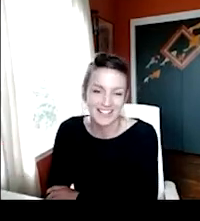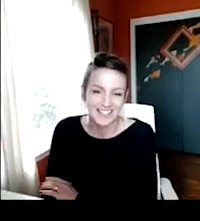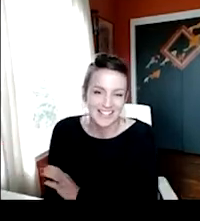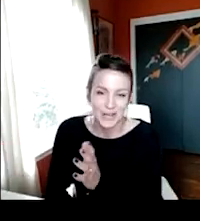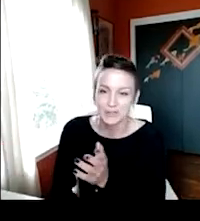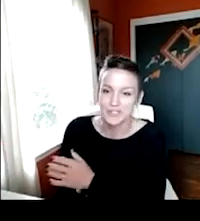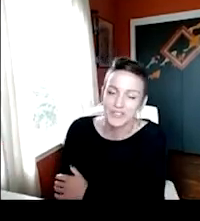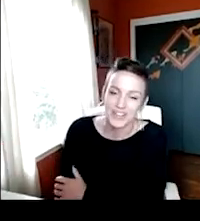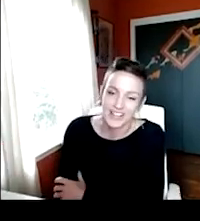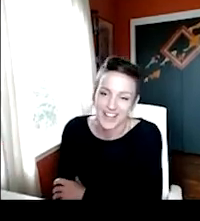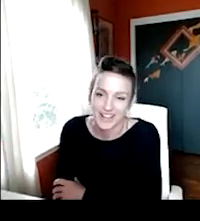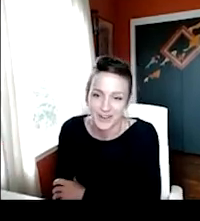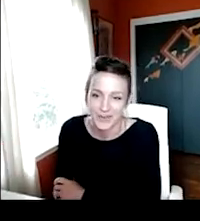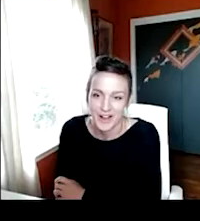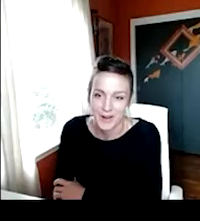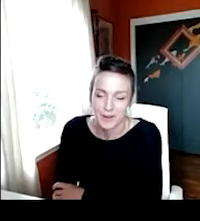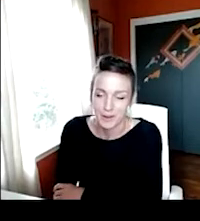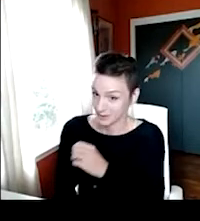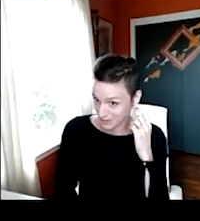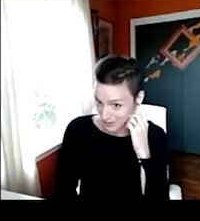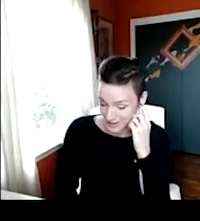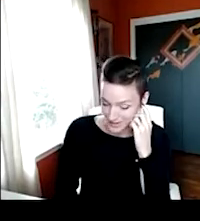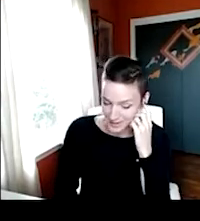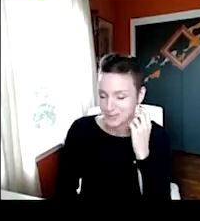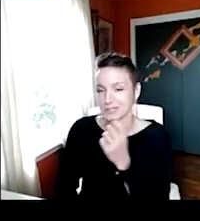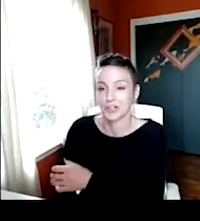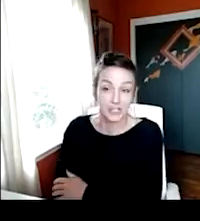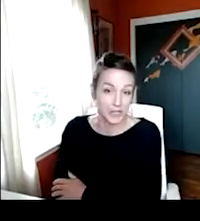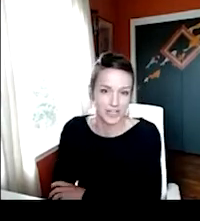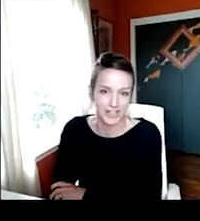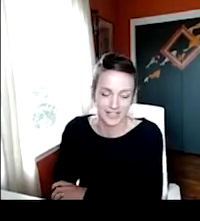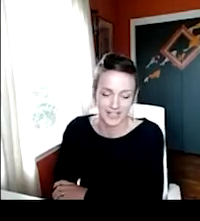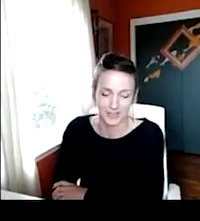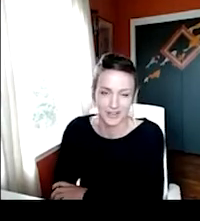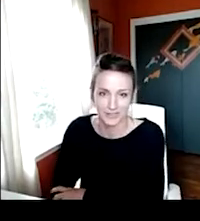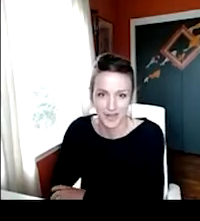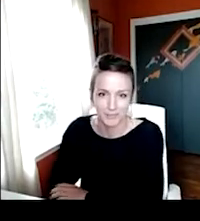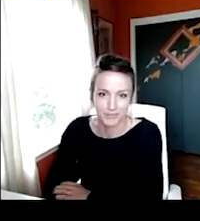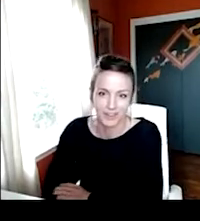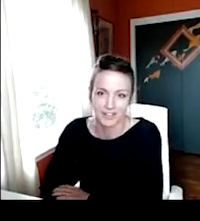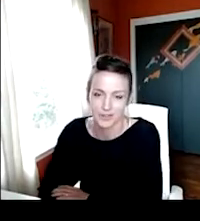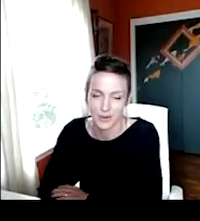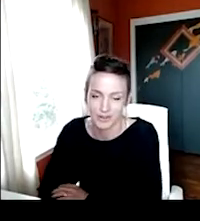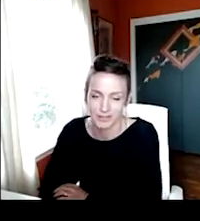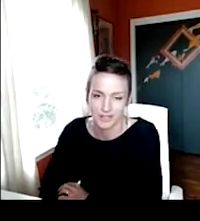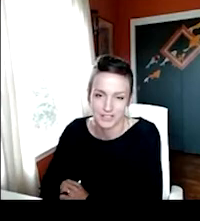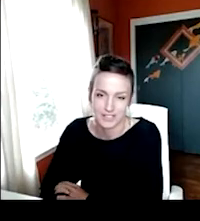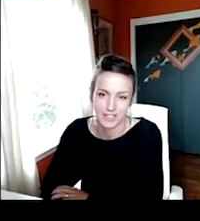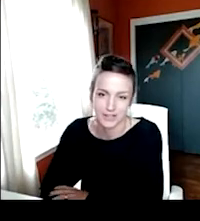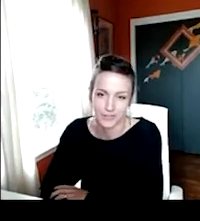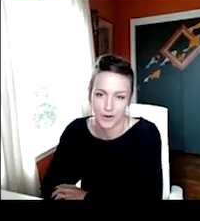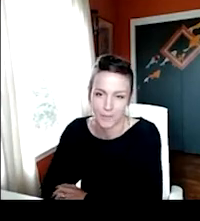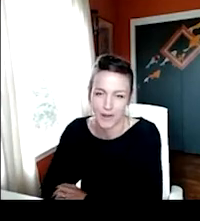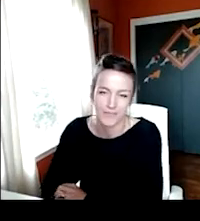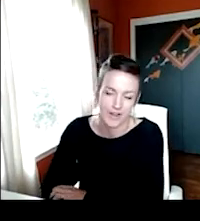All right. So I'm a junior at NKU. I'm also a cybersecurity nerd and a creative type. And so I've been